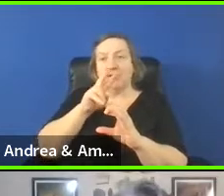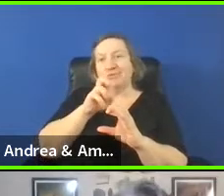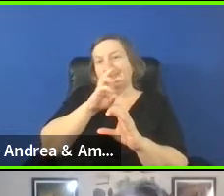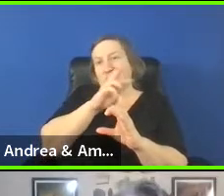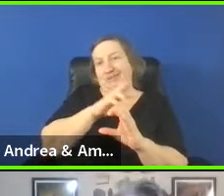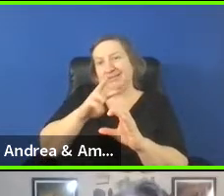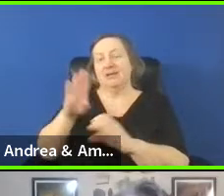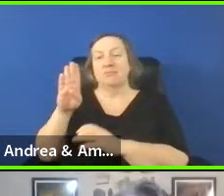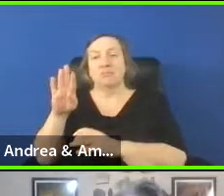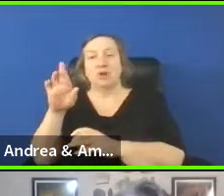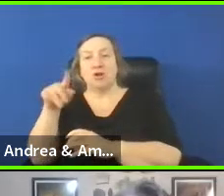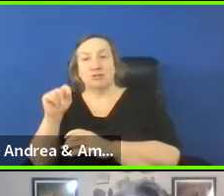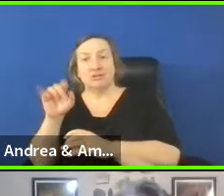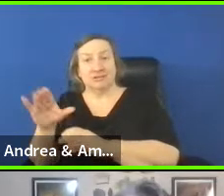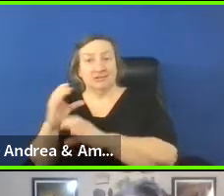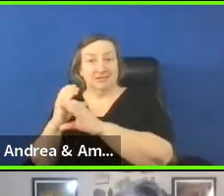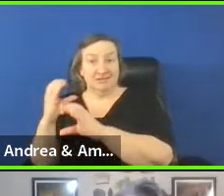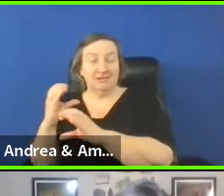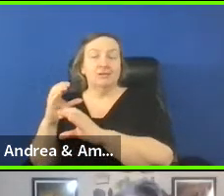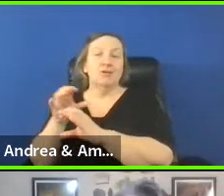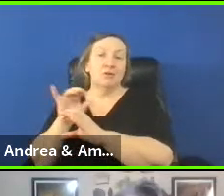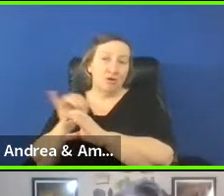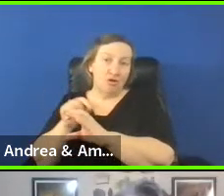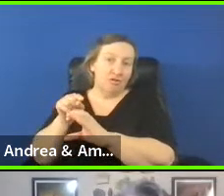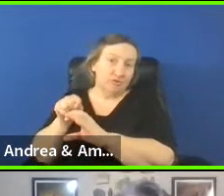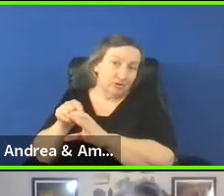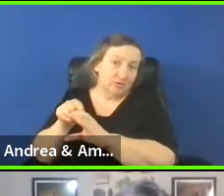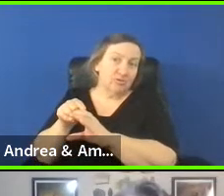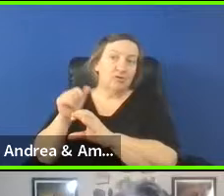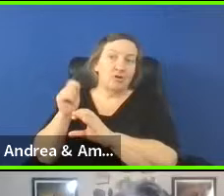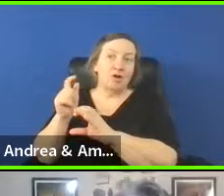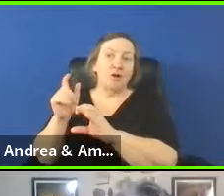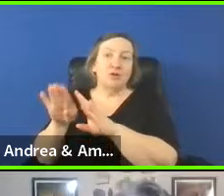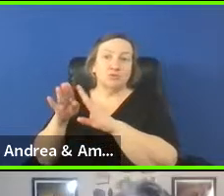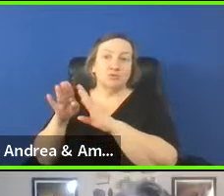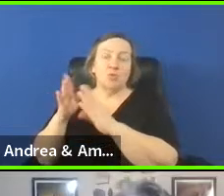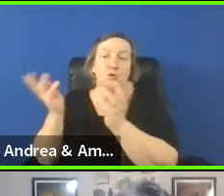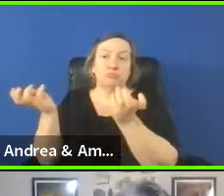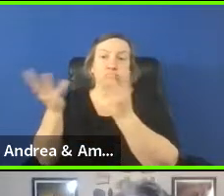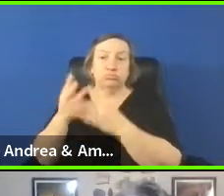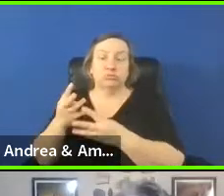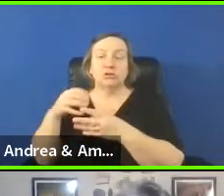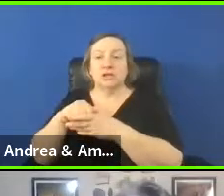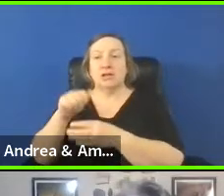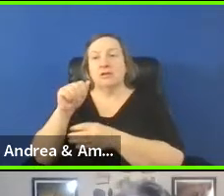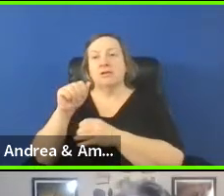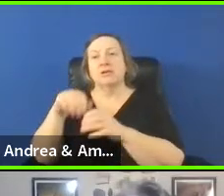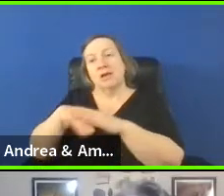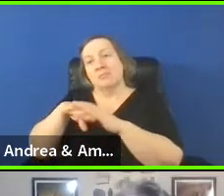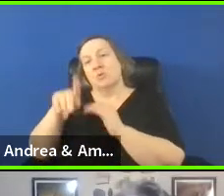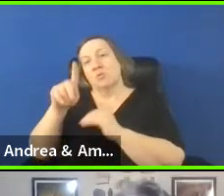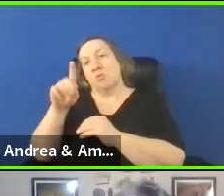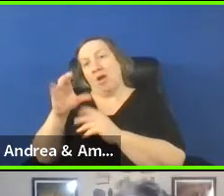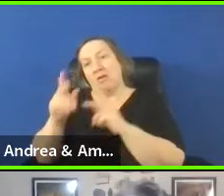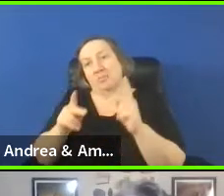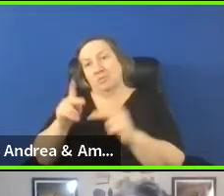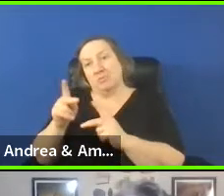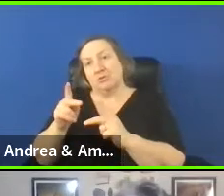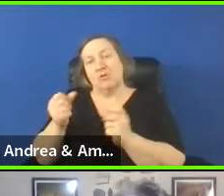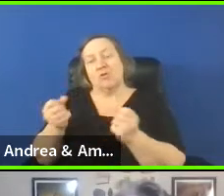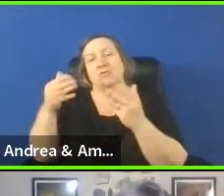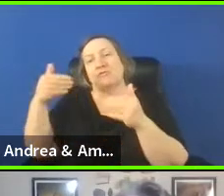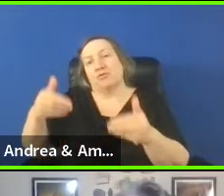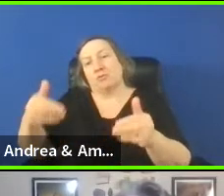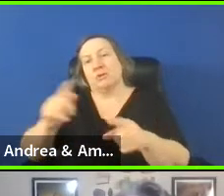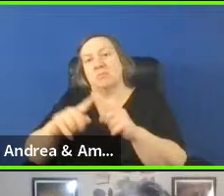that the BRT vehicle, which is also all-door boarding, could hold up to 100 people. And so then it's a question of frequency. But